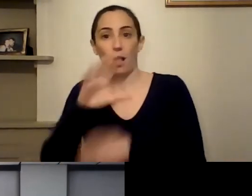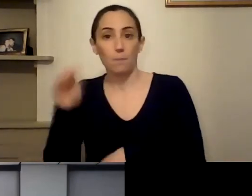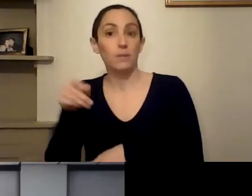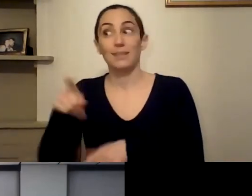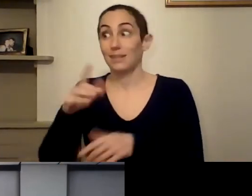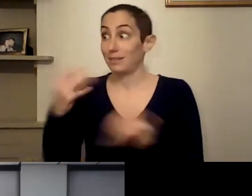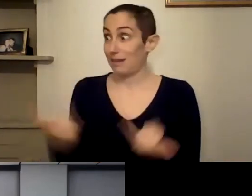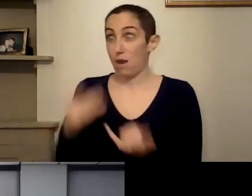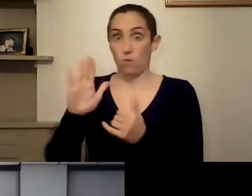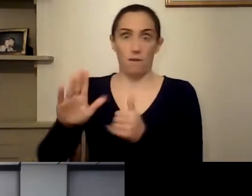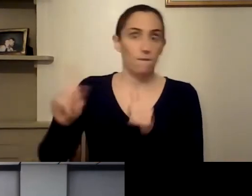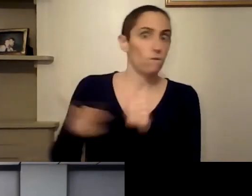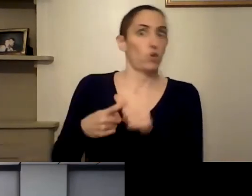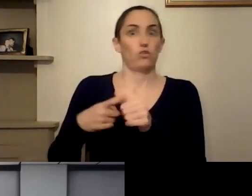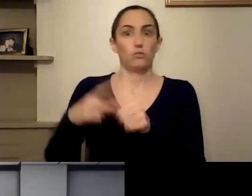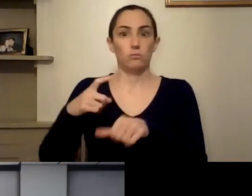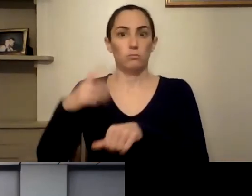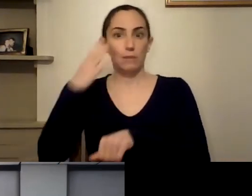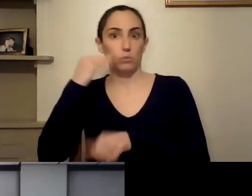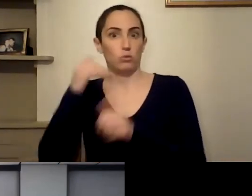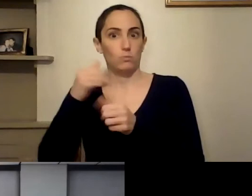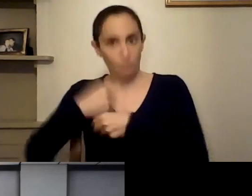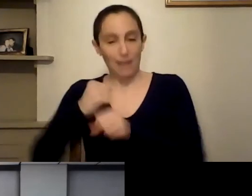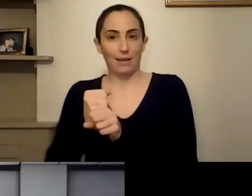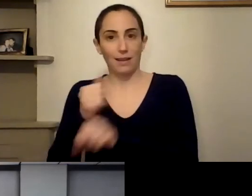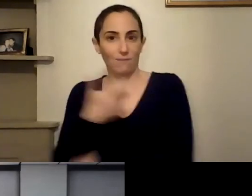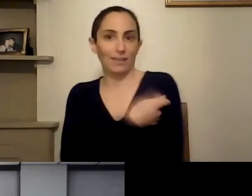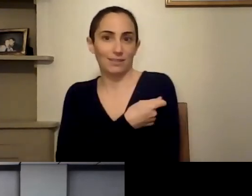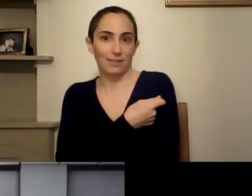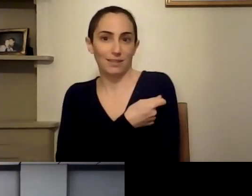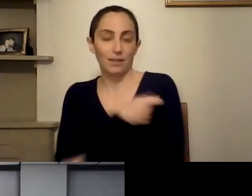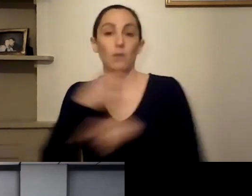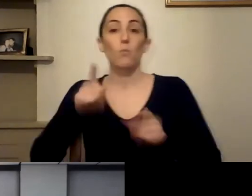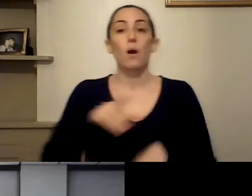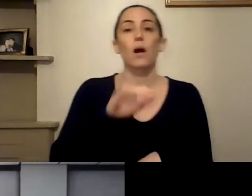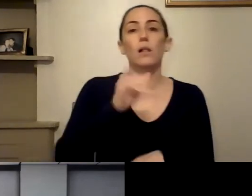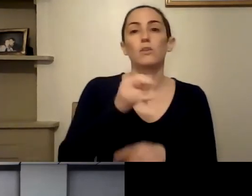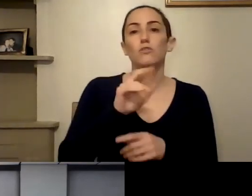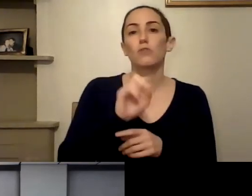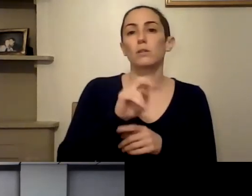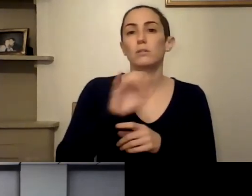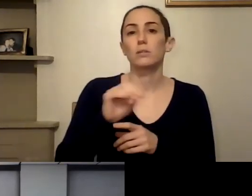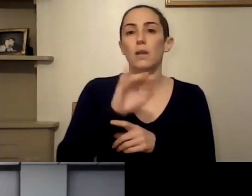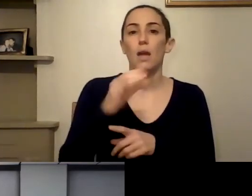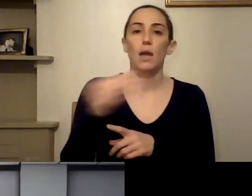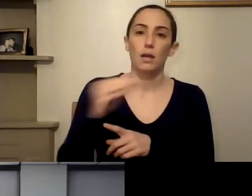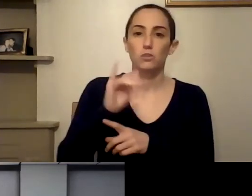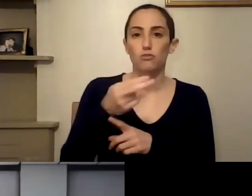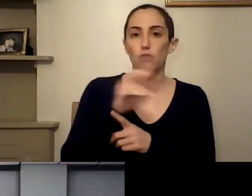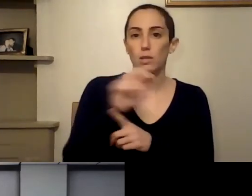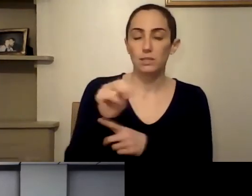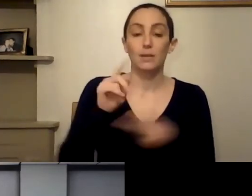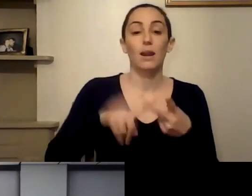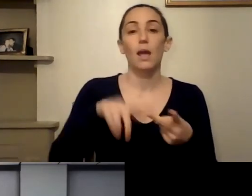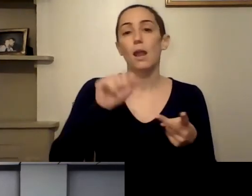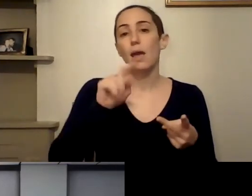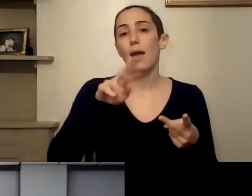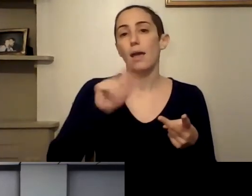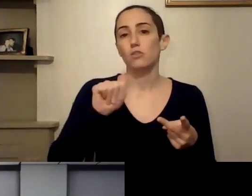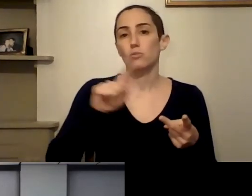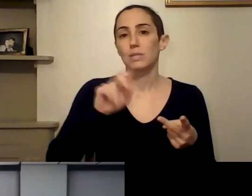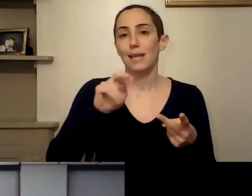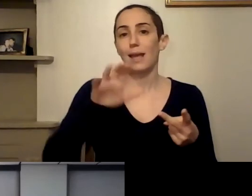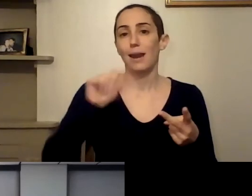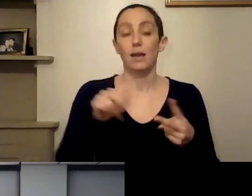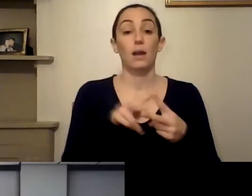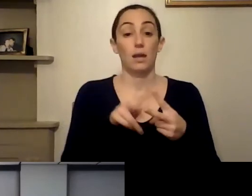limit what they can do. I think the Johnson & Johnson and the AstraZeneca vaccines are made in a way that they know how to make